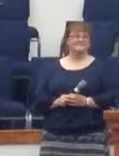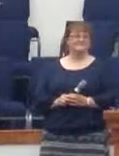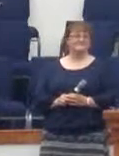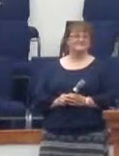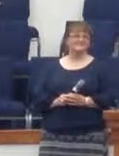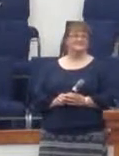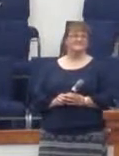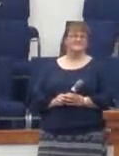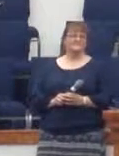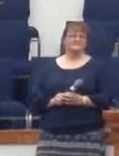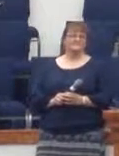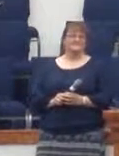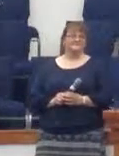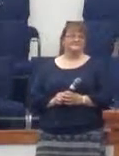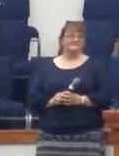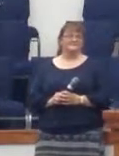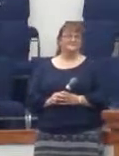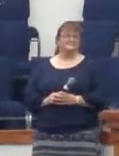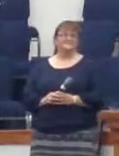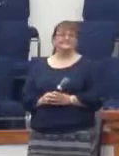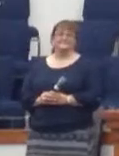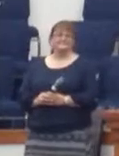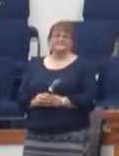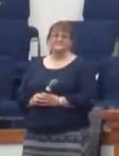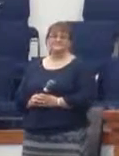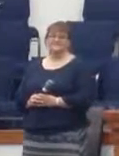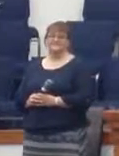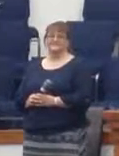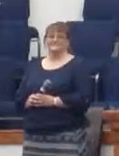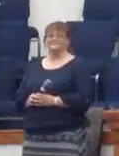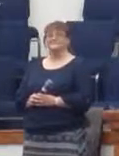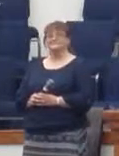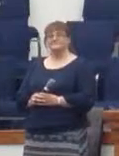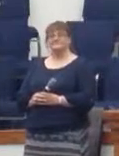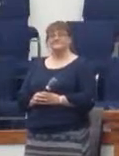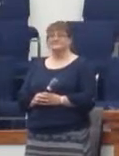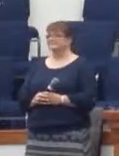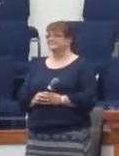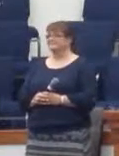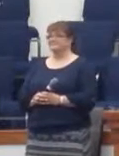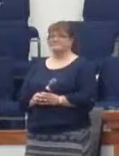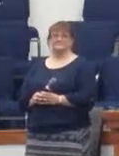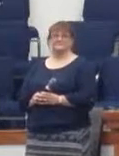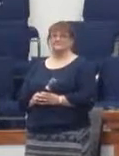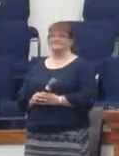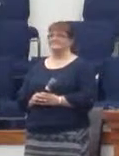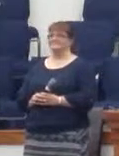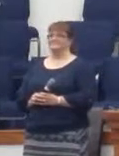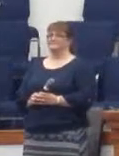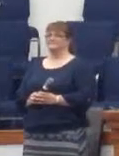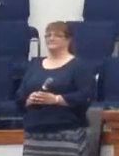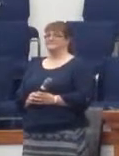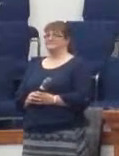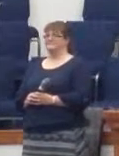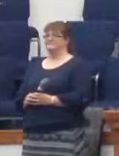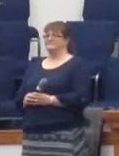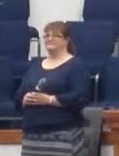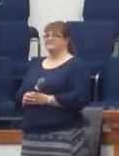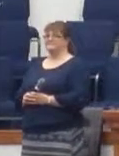are more serious than mine. Suppose that second man said, no need to bother, this